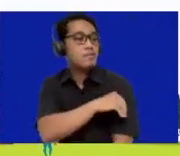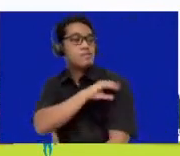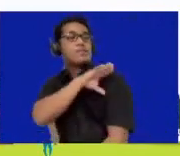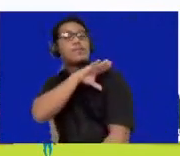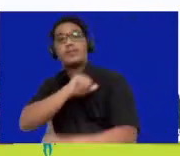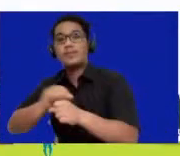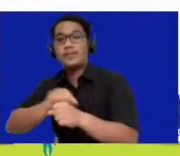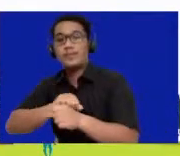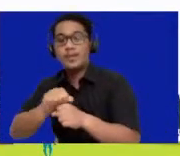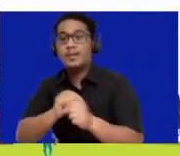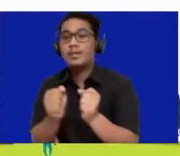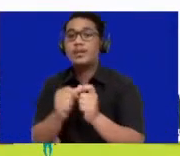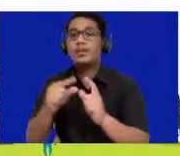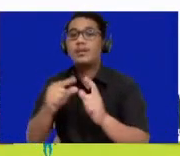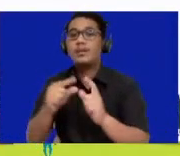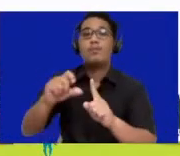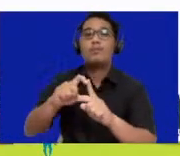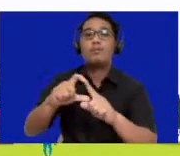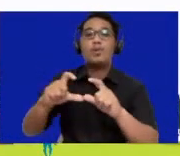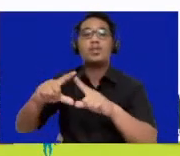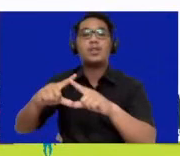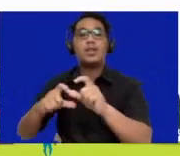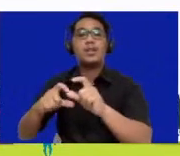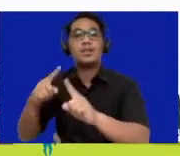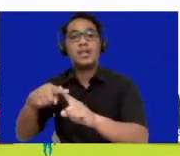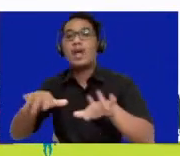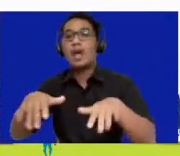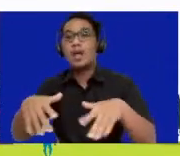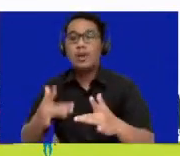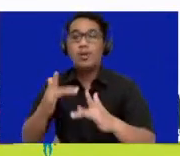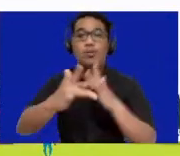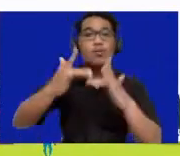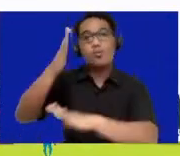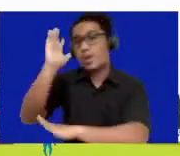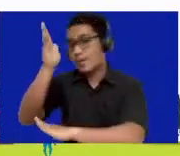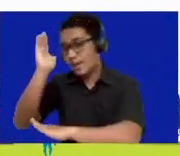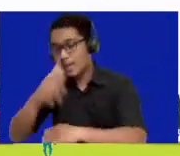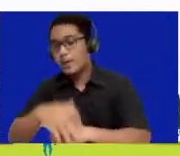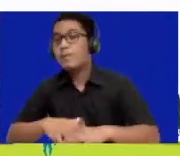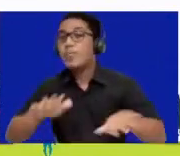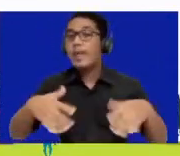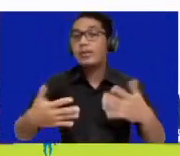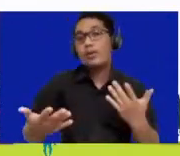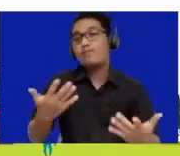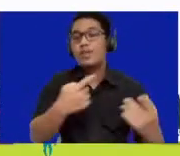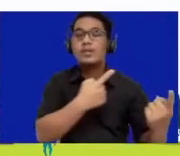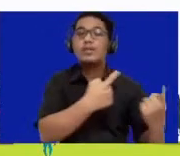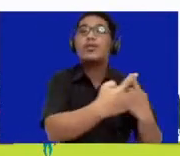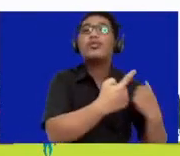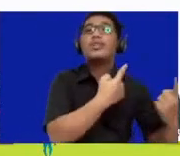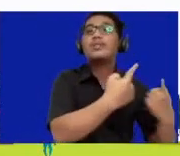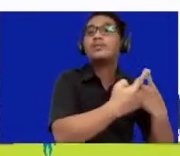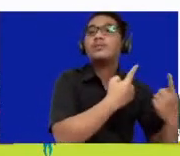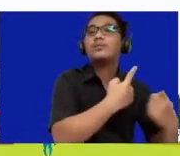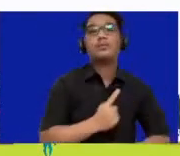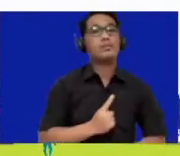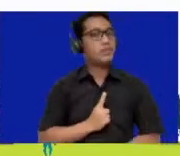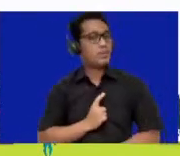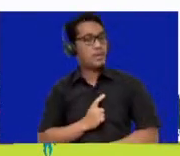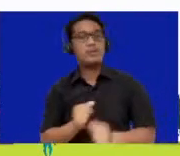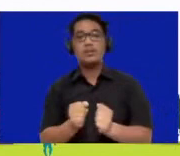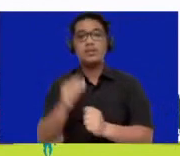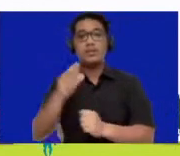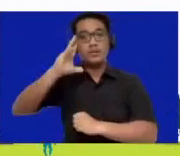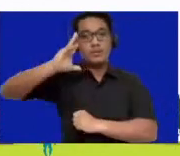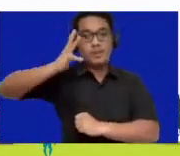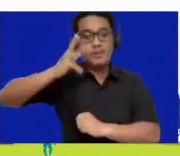podcast, juga melakukan kegiatan webinar dan konsultasi secara pribadi dengan peran-peran